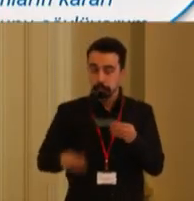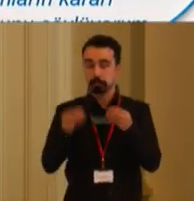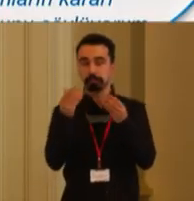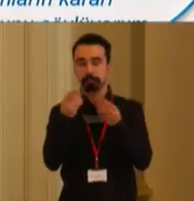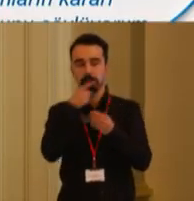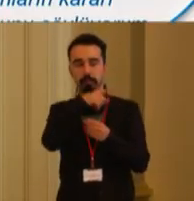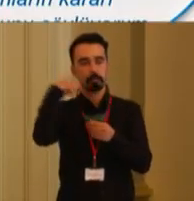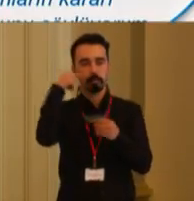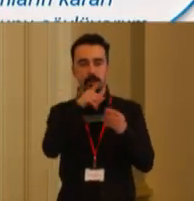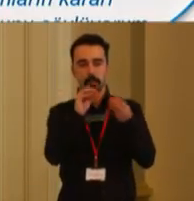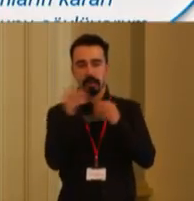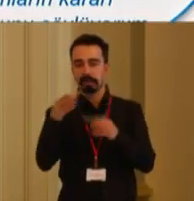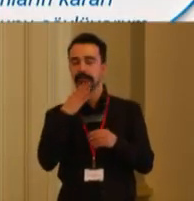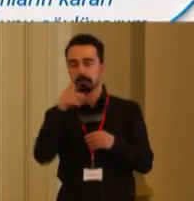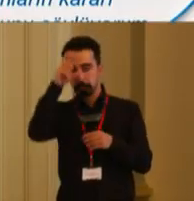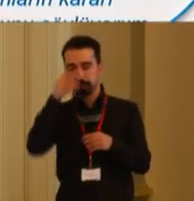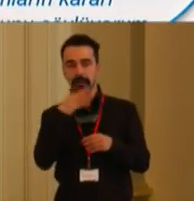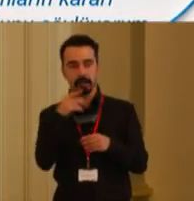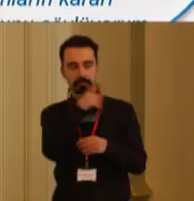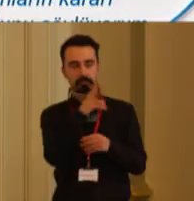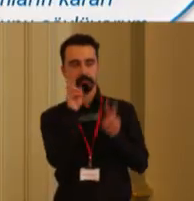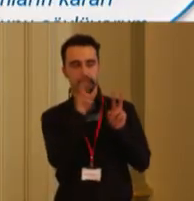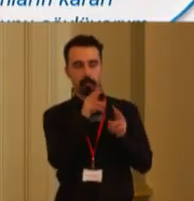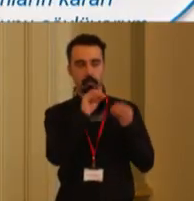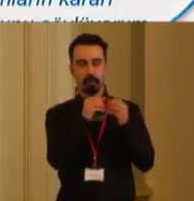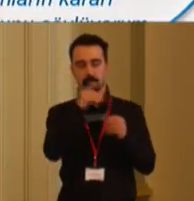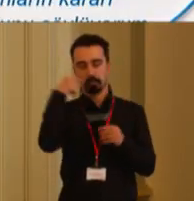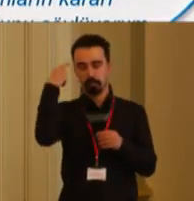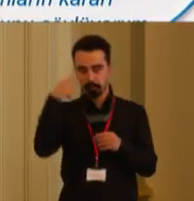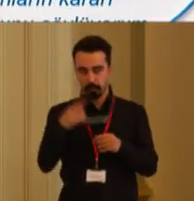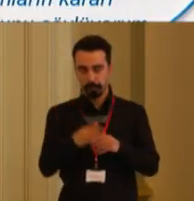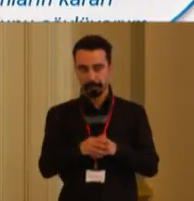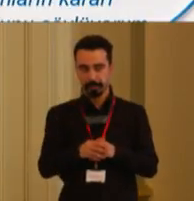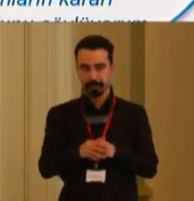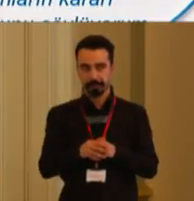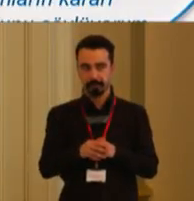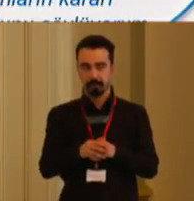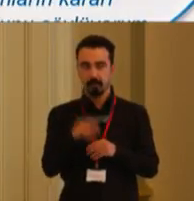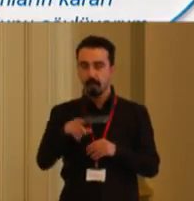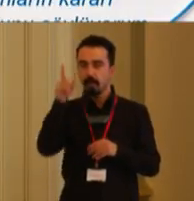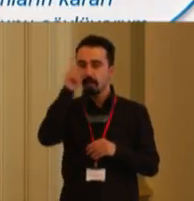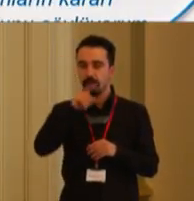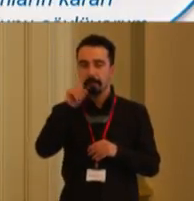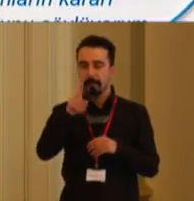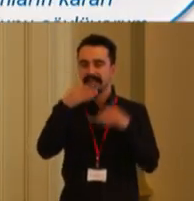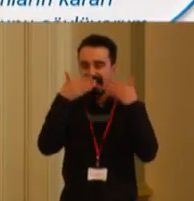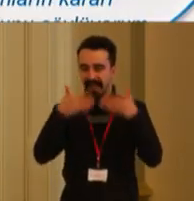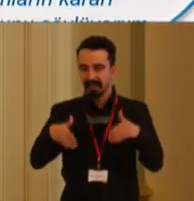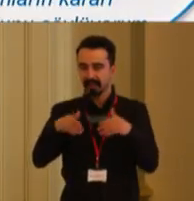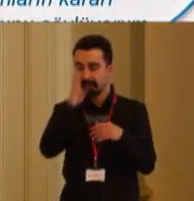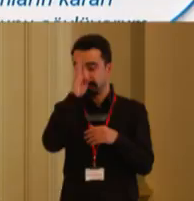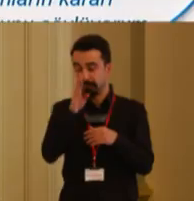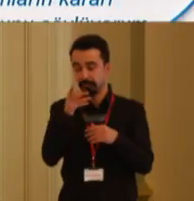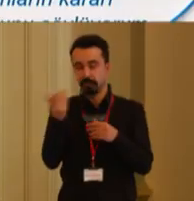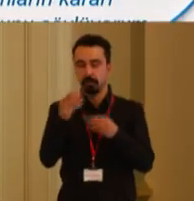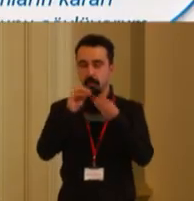conditions. They also have prejudices that they are more into crime. Young people have such prejudices, so they